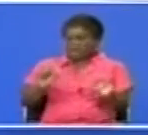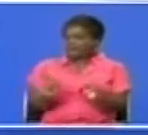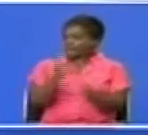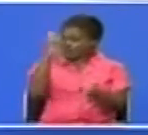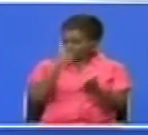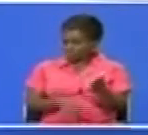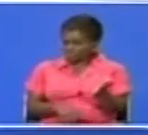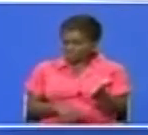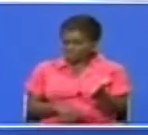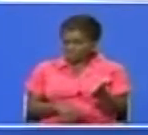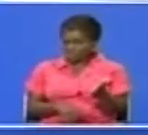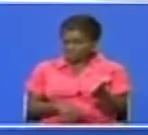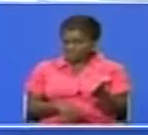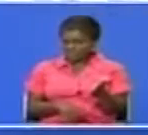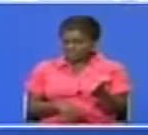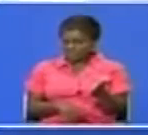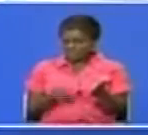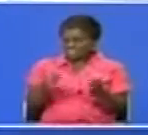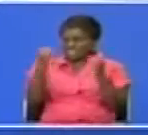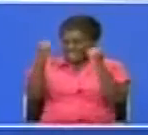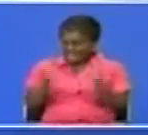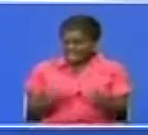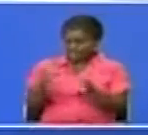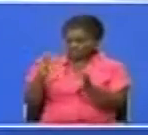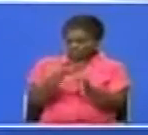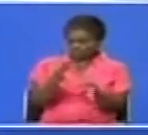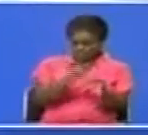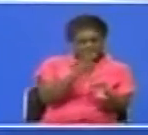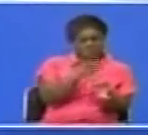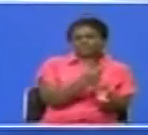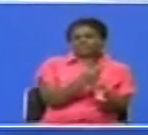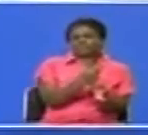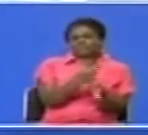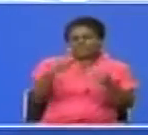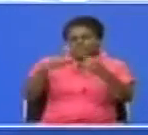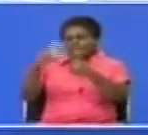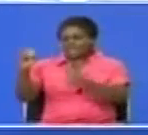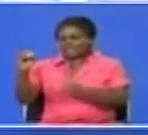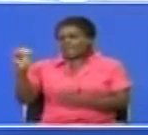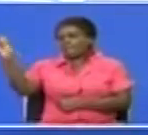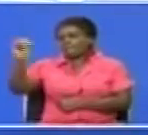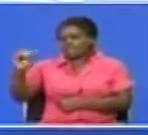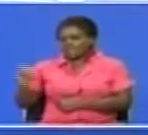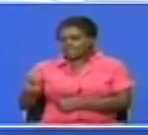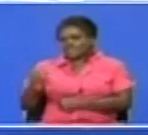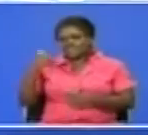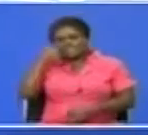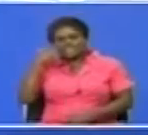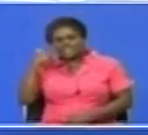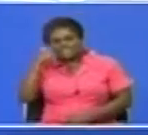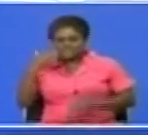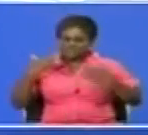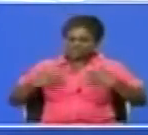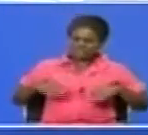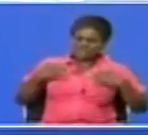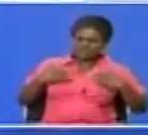that this thing, the scar itself, is very hard to suture. 90% of our clients have